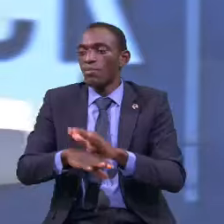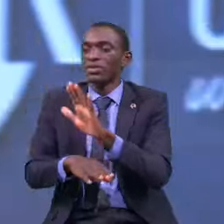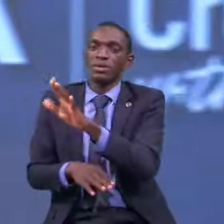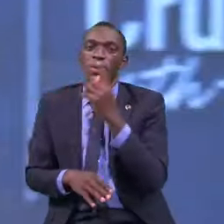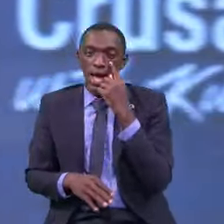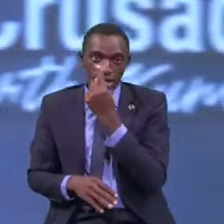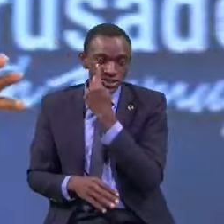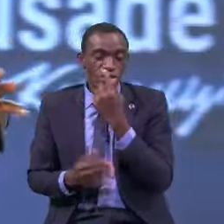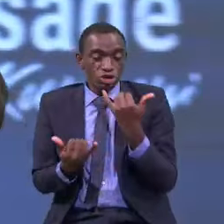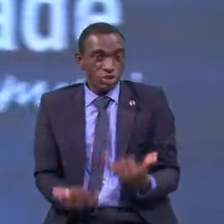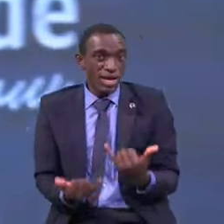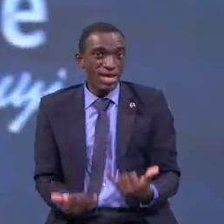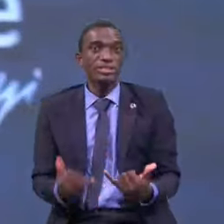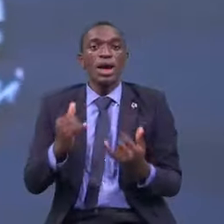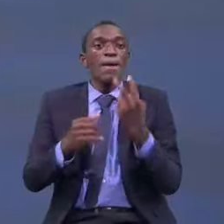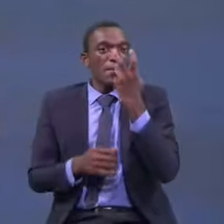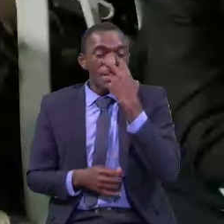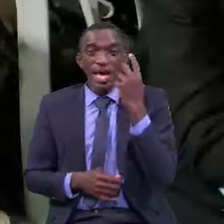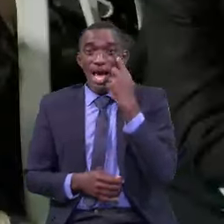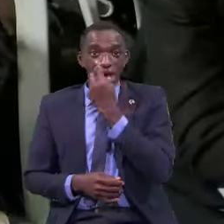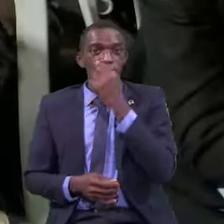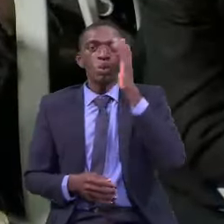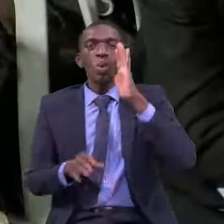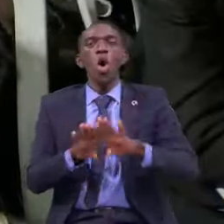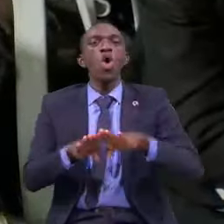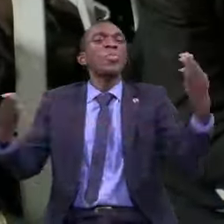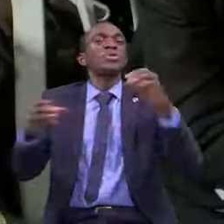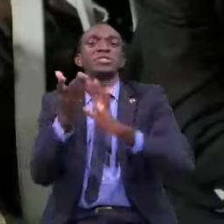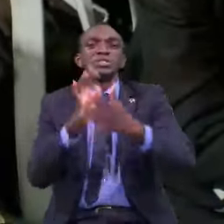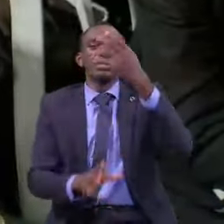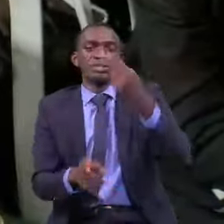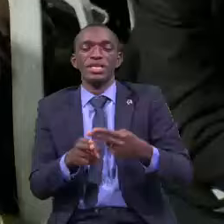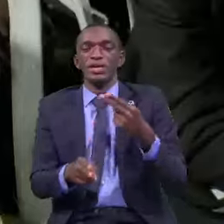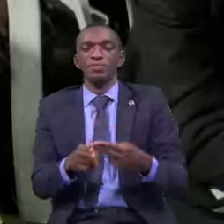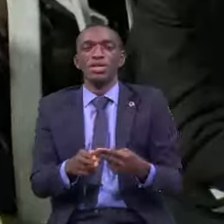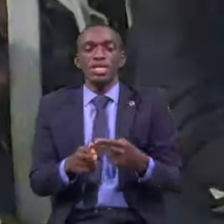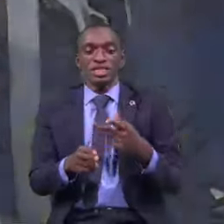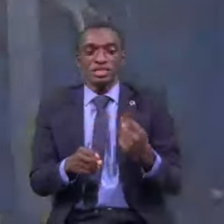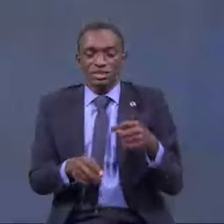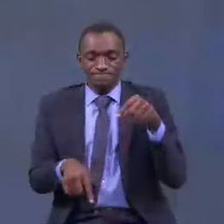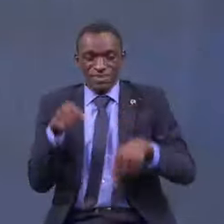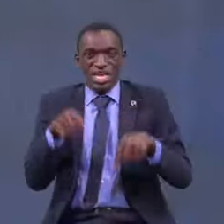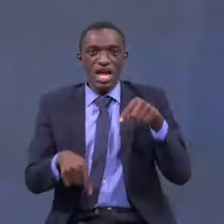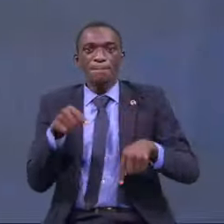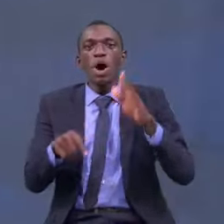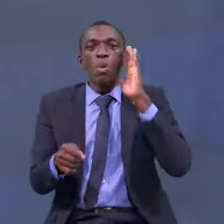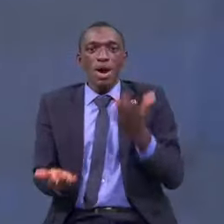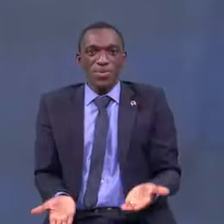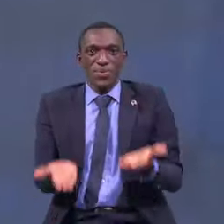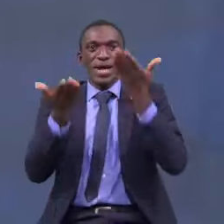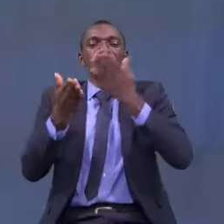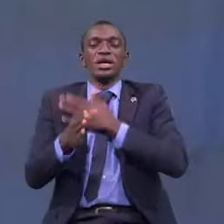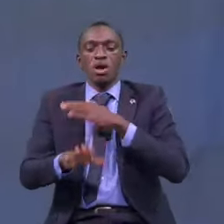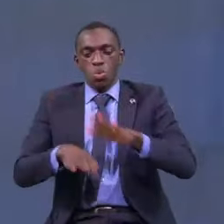Tonight, blind eyes will open. The lame will rise up and